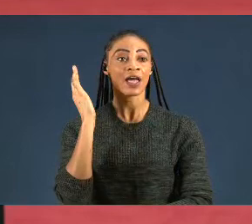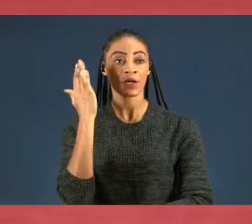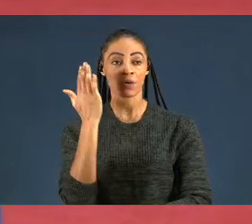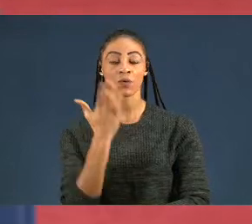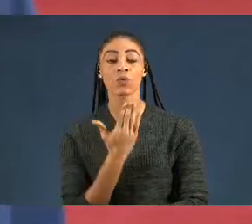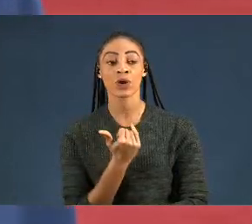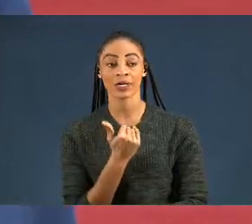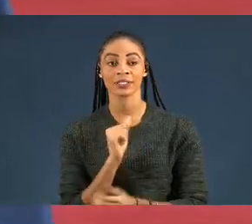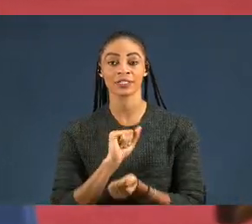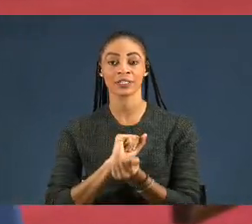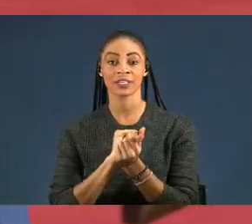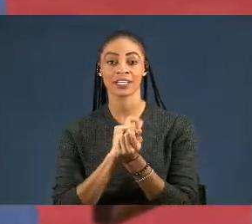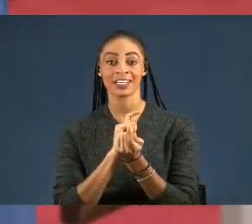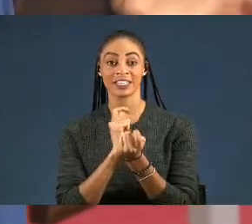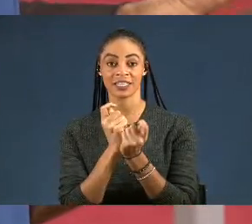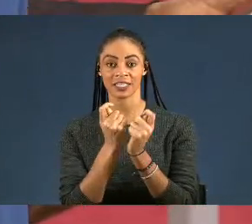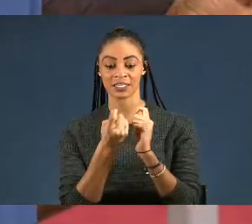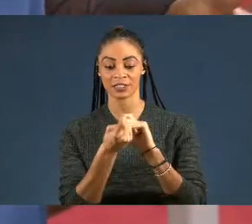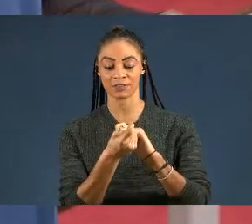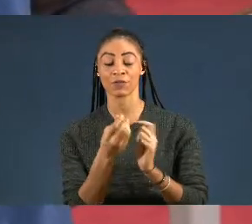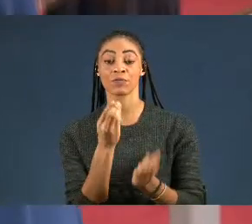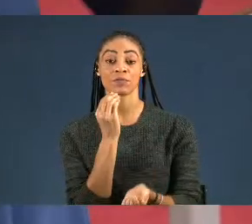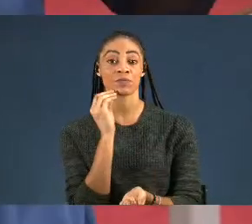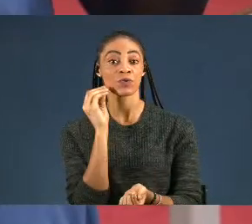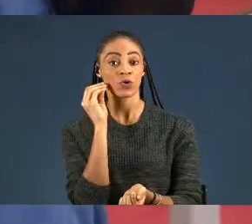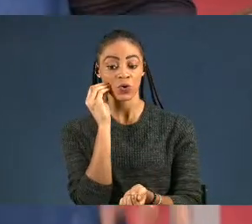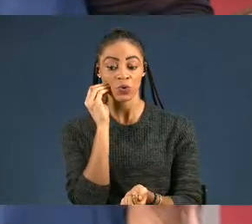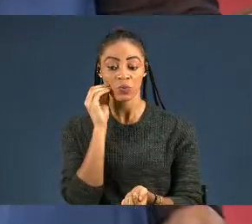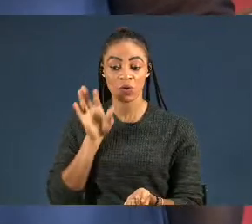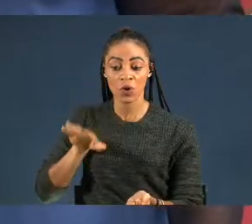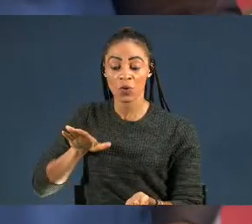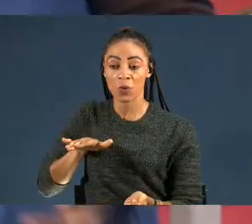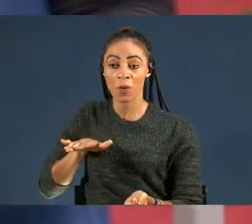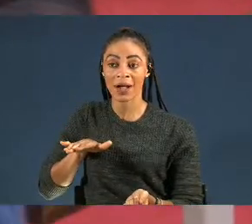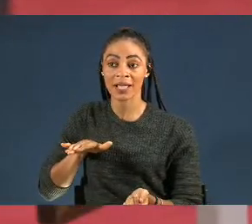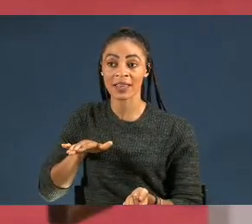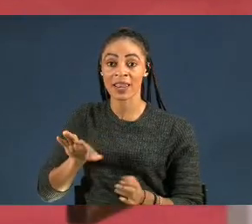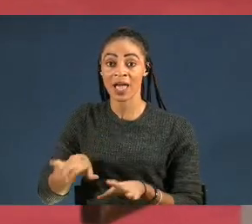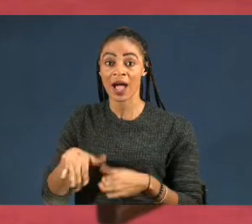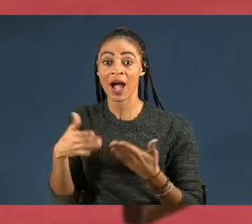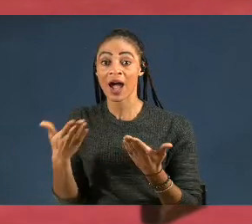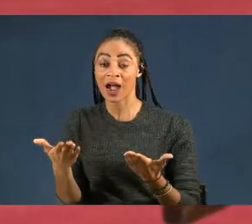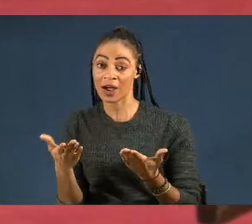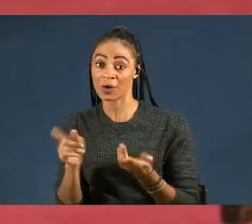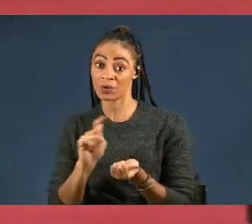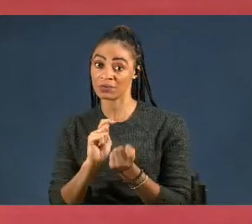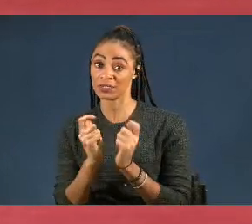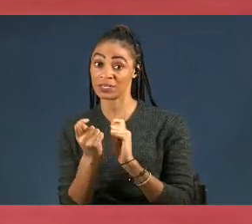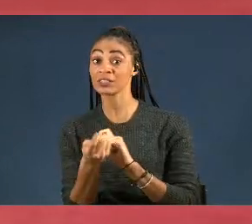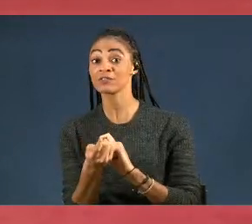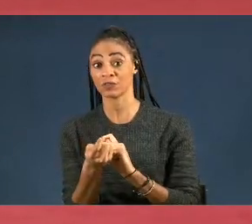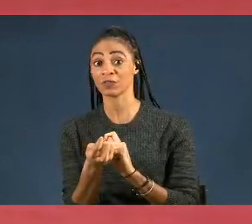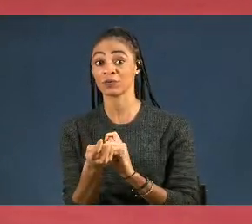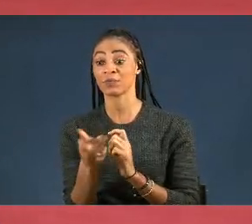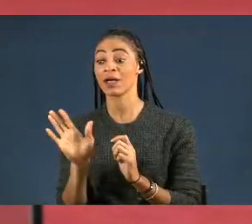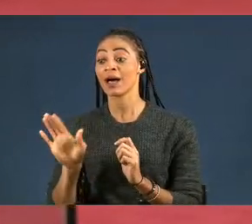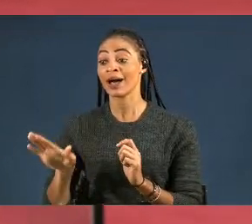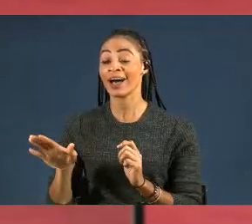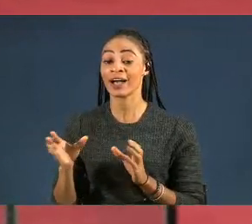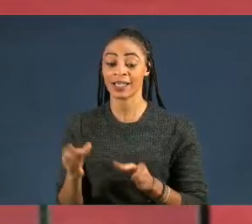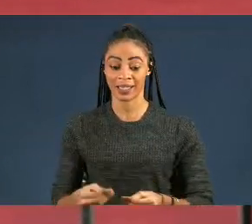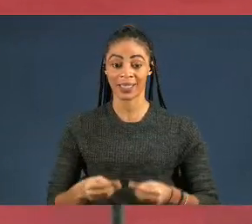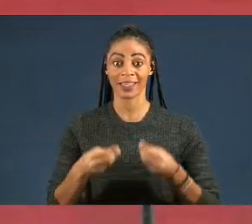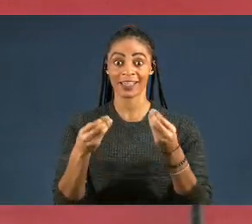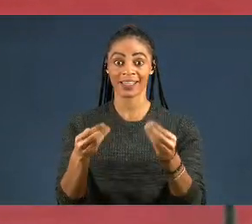She interrupted by giving her all, giving her everything. I believe that if each one of us